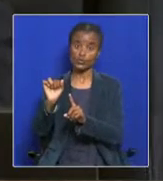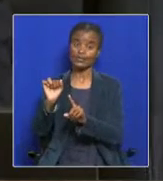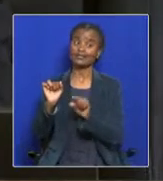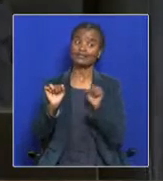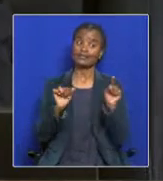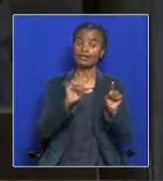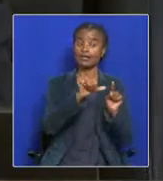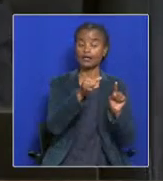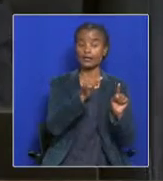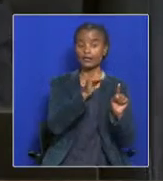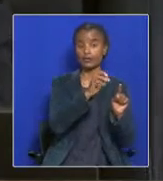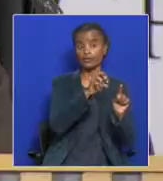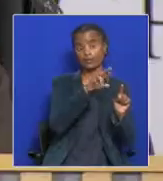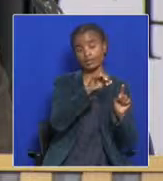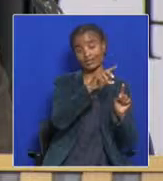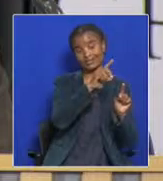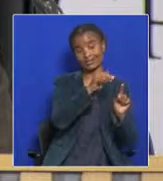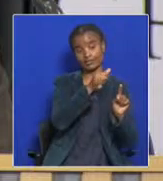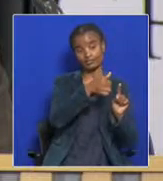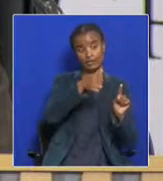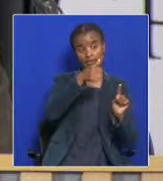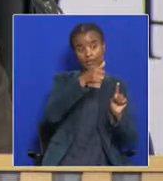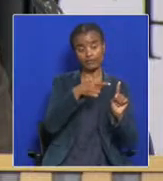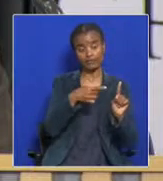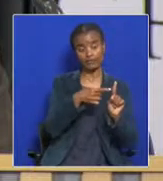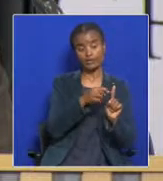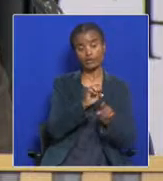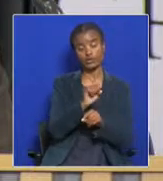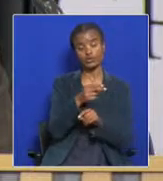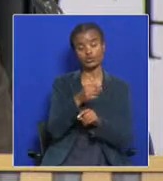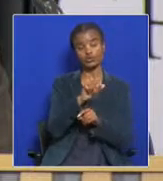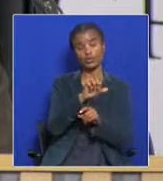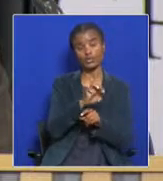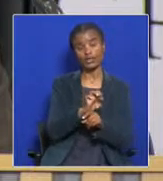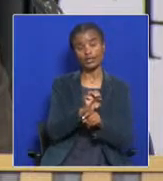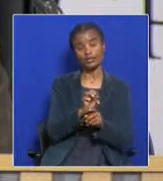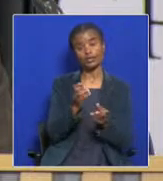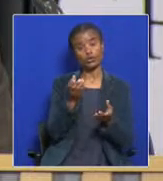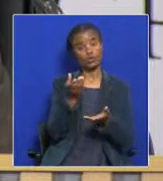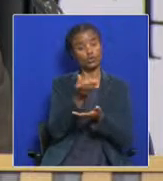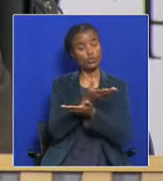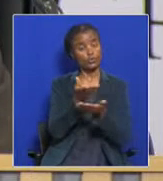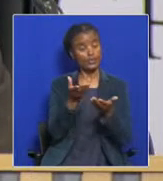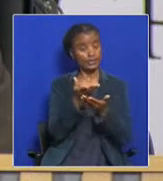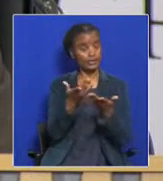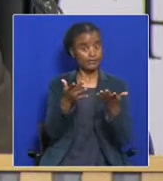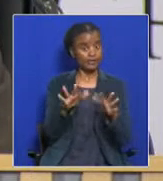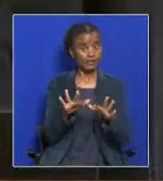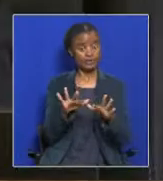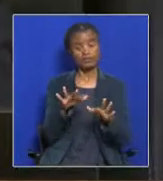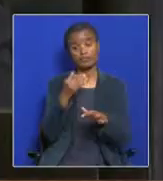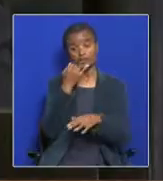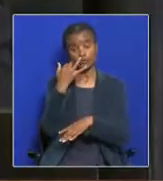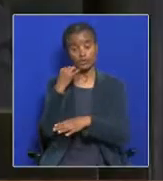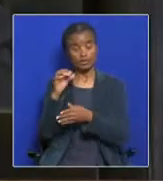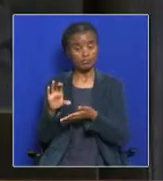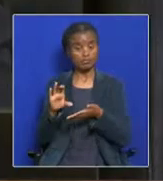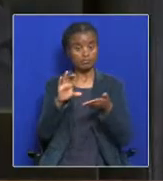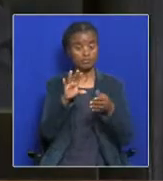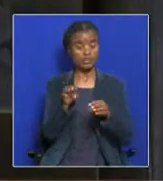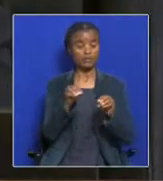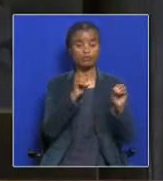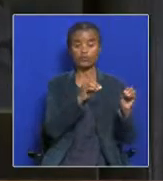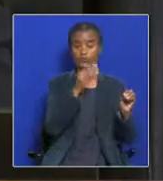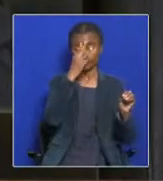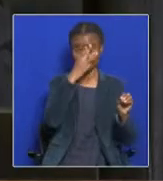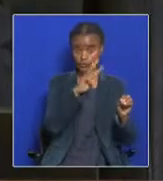above, Shole, that in fact these drugs may well have ended up in Pretoria. You cannot discount that. I can't